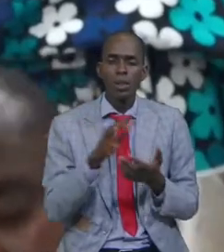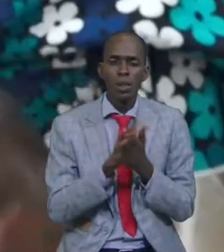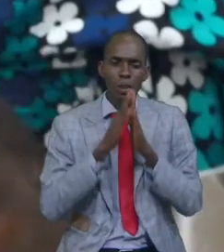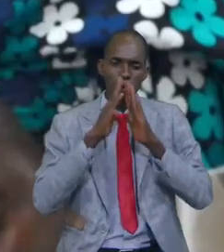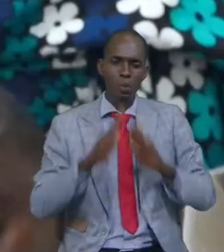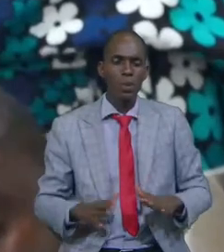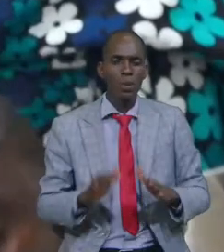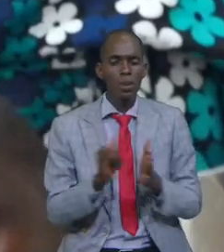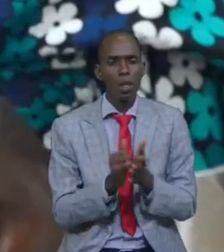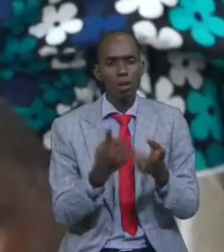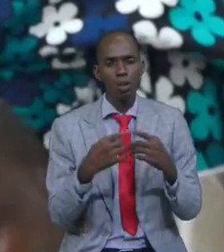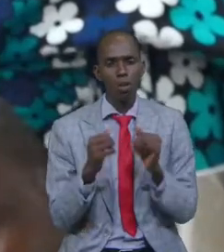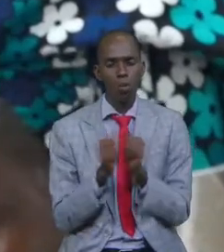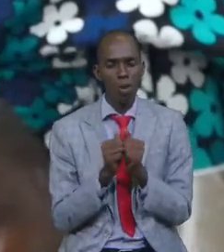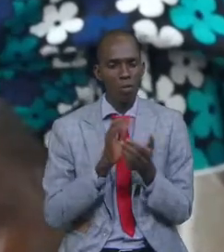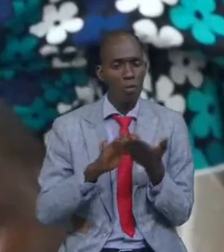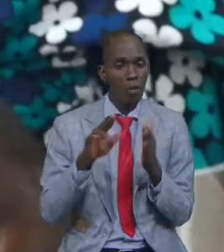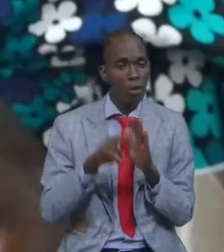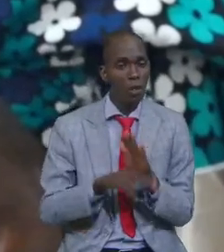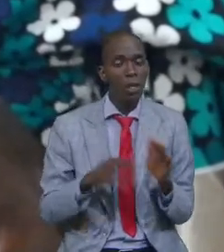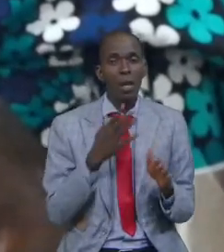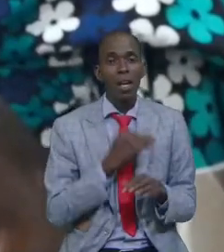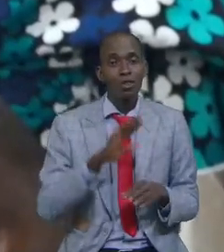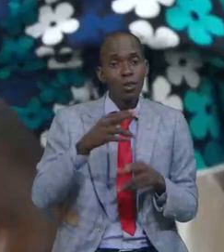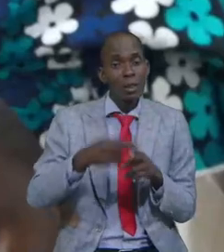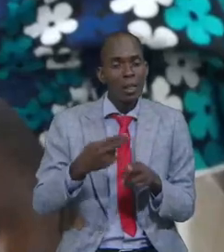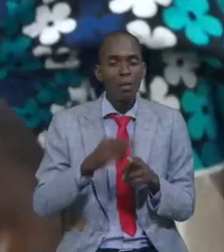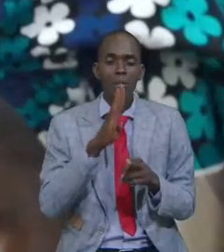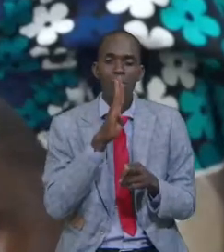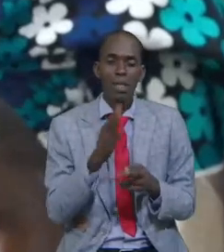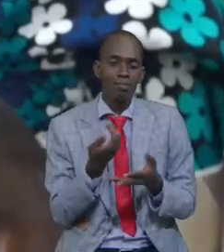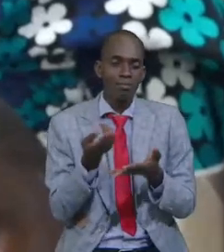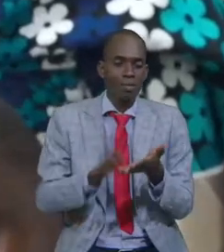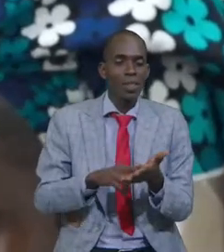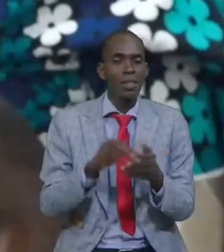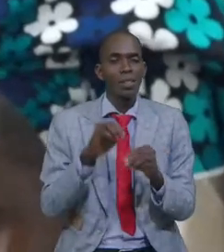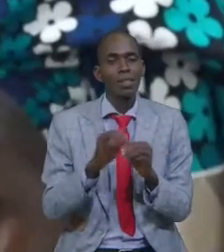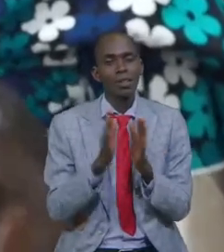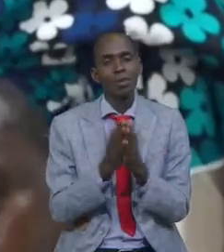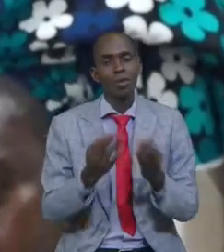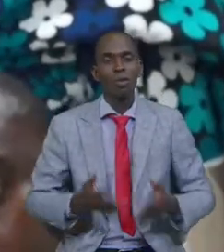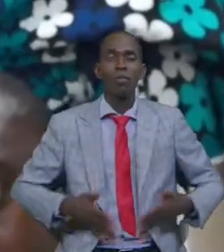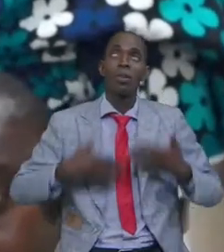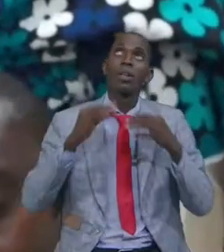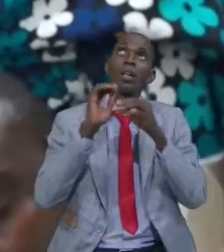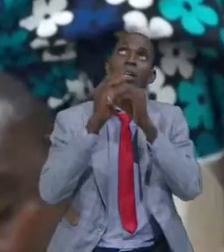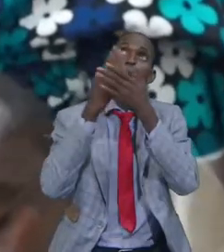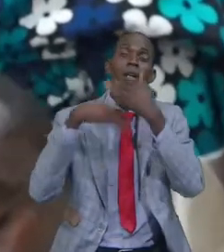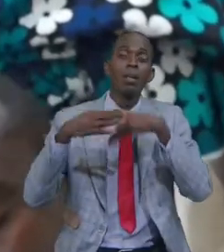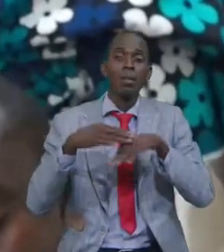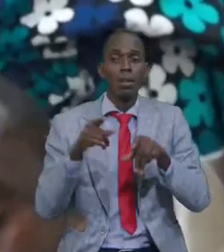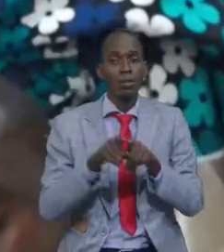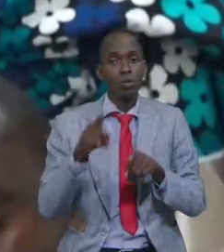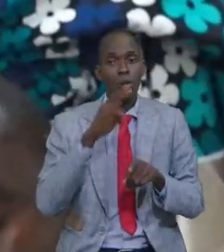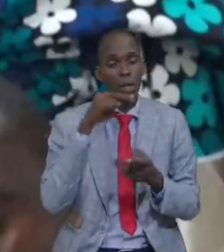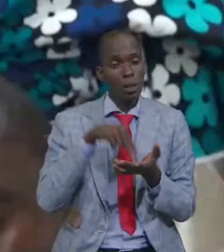the reality of your name written in the book of life in heaven. As you are standing up there,